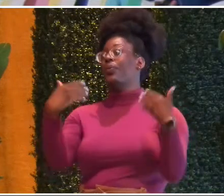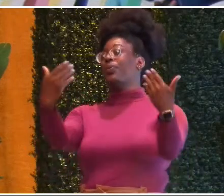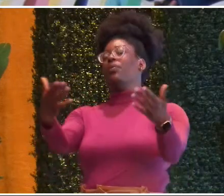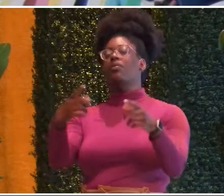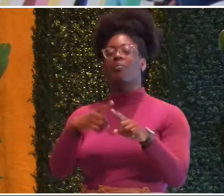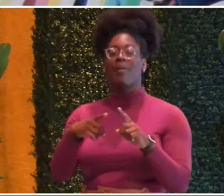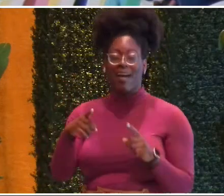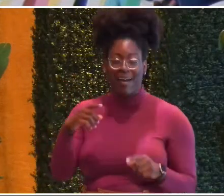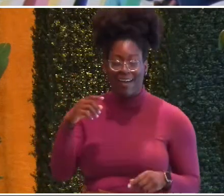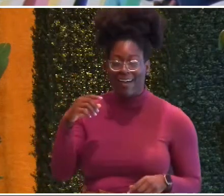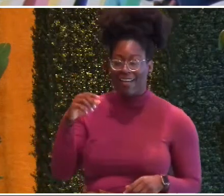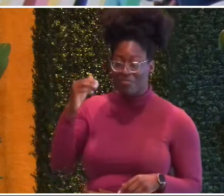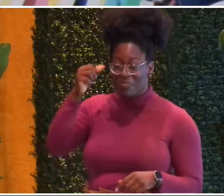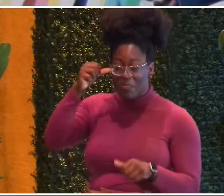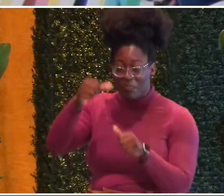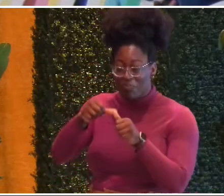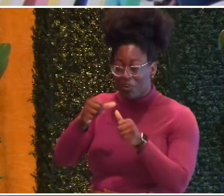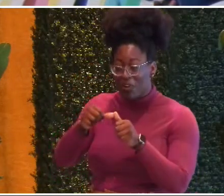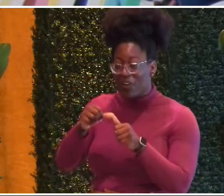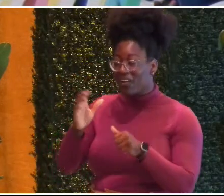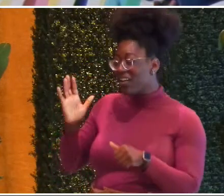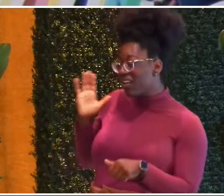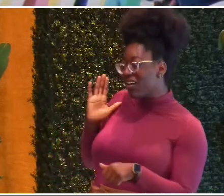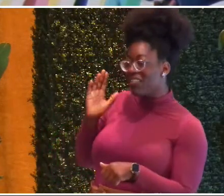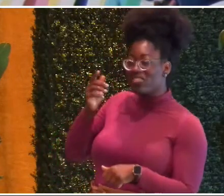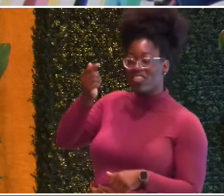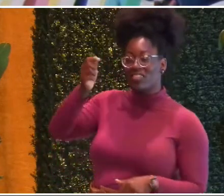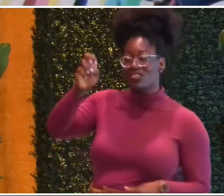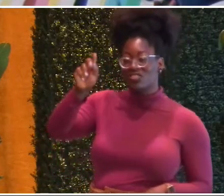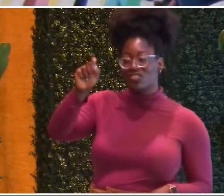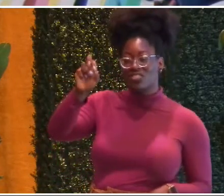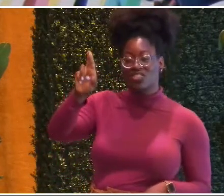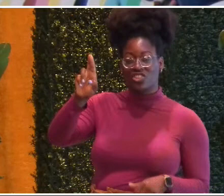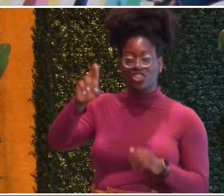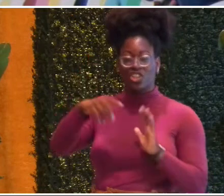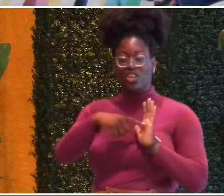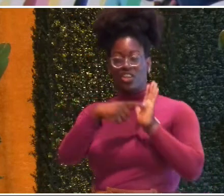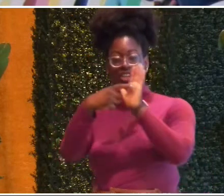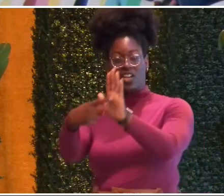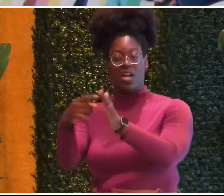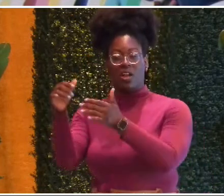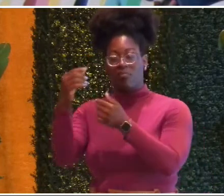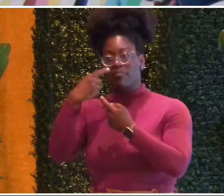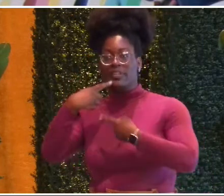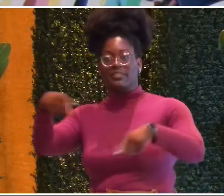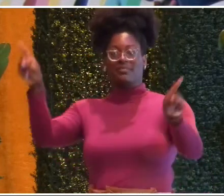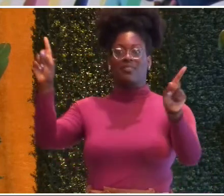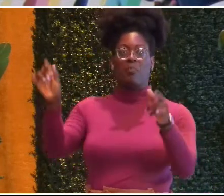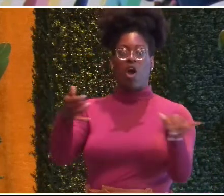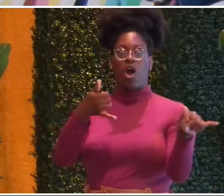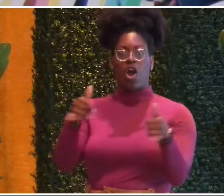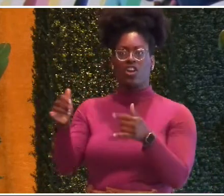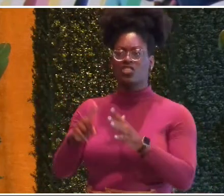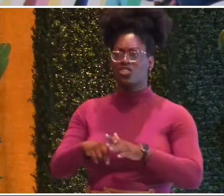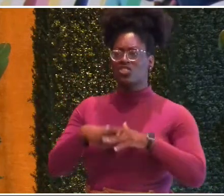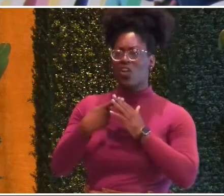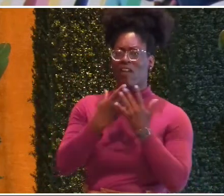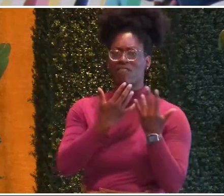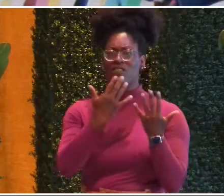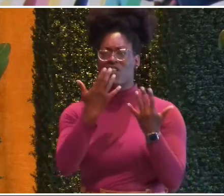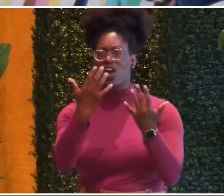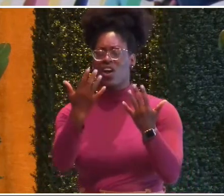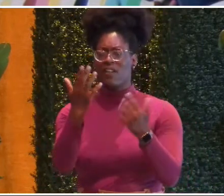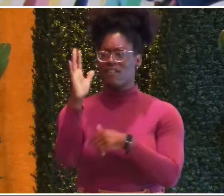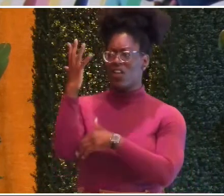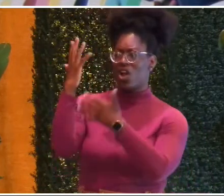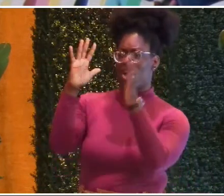people's obsession with gender. So I want to name that we deserve to just have the blank canvas